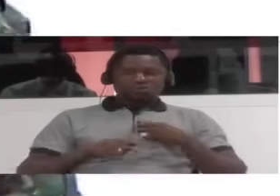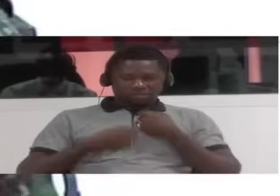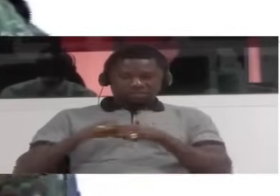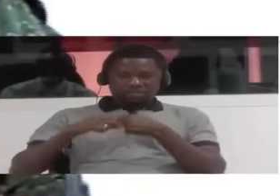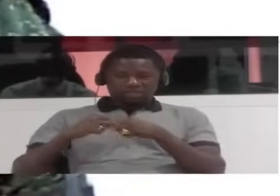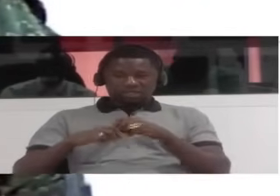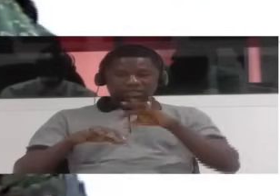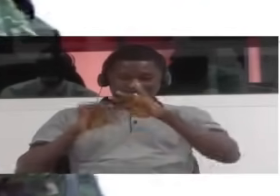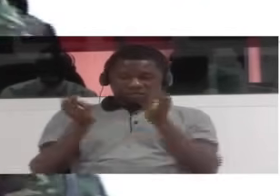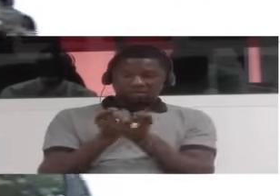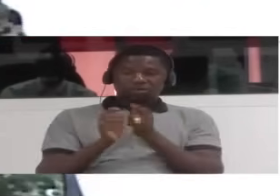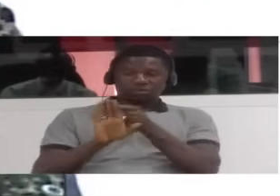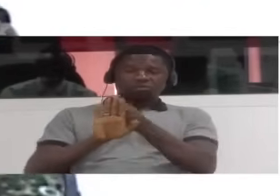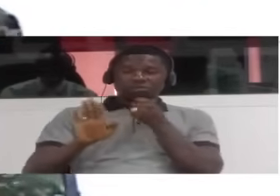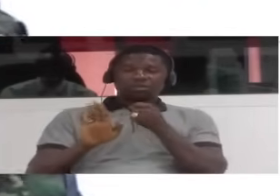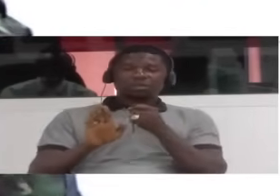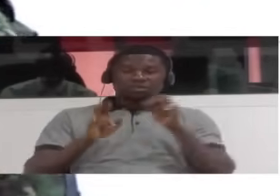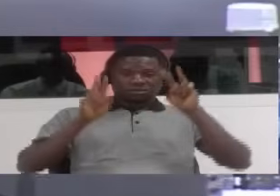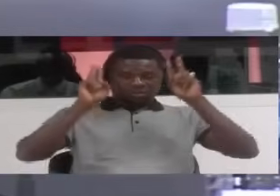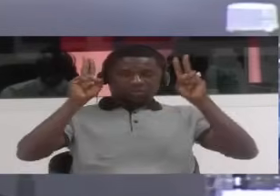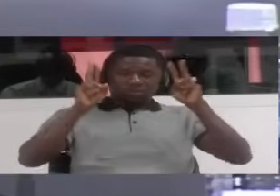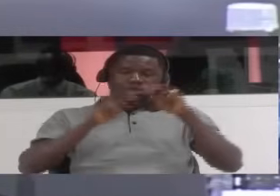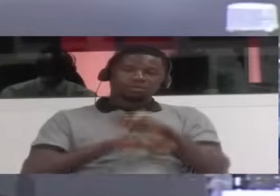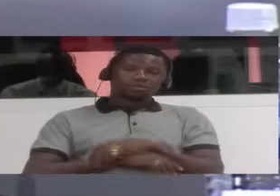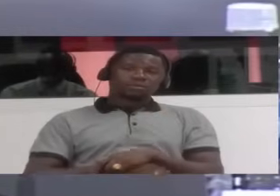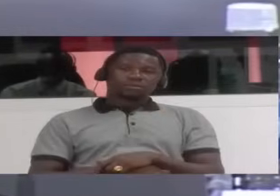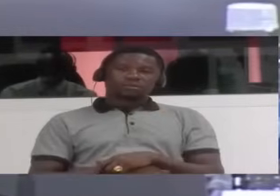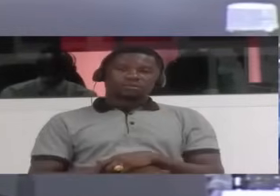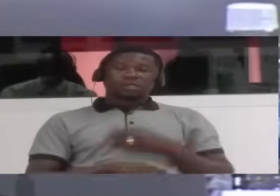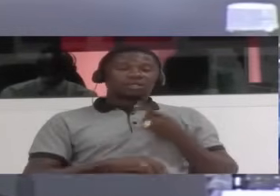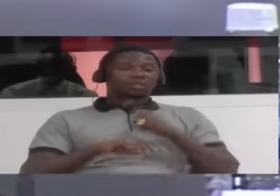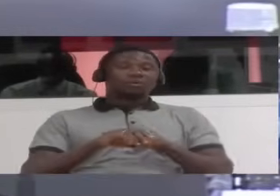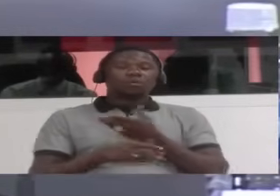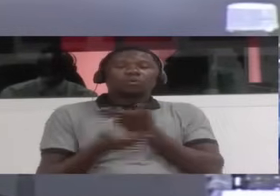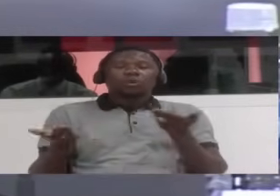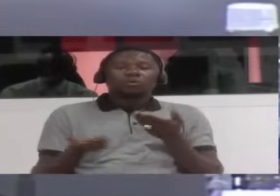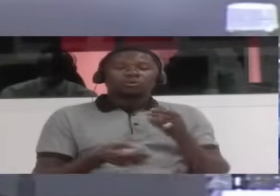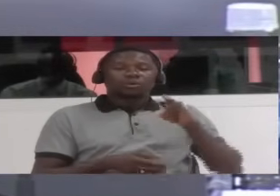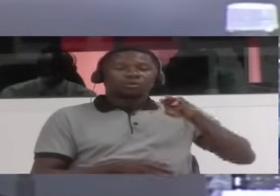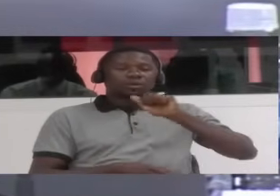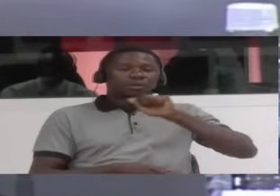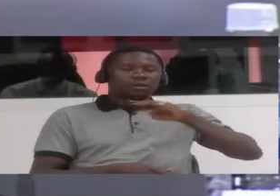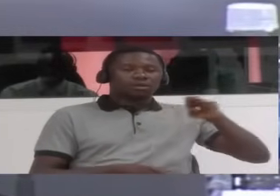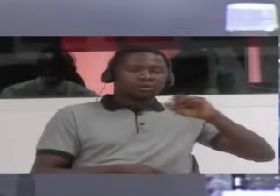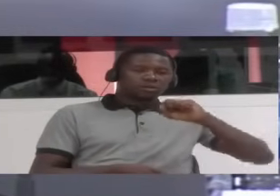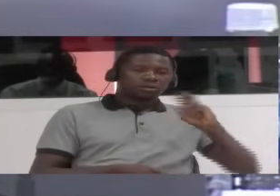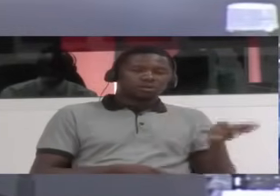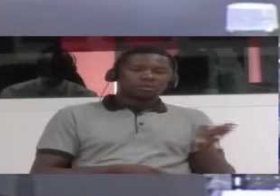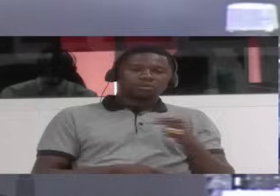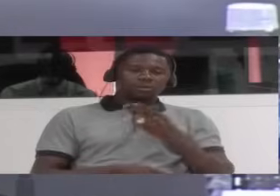state. This at this stage, where was Alma Amane? And Alma Amane was already